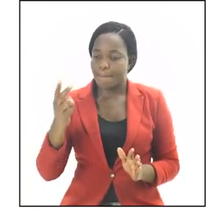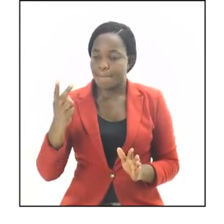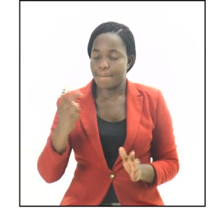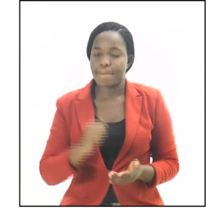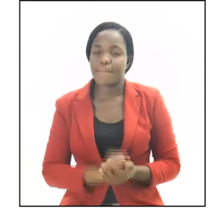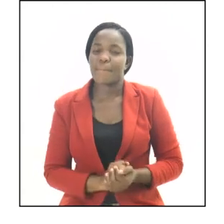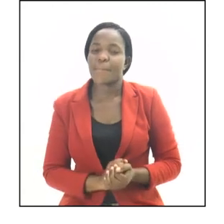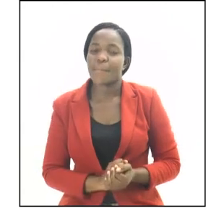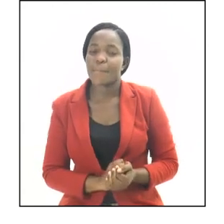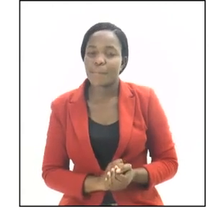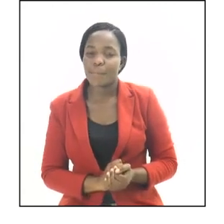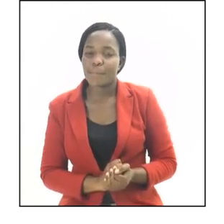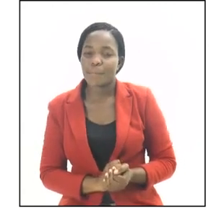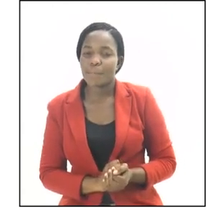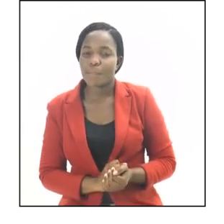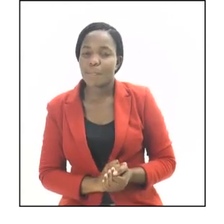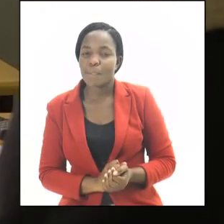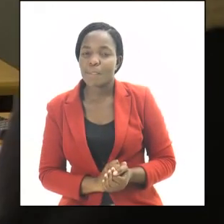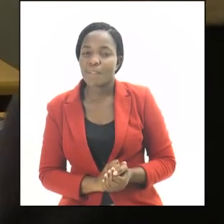centimeters squared.